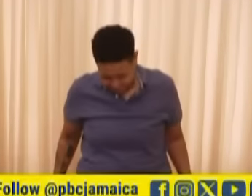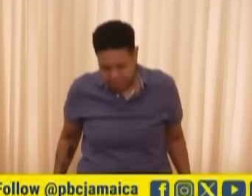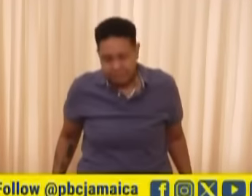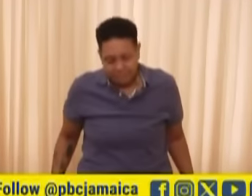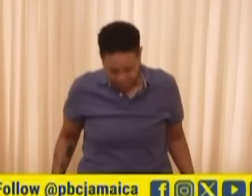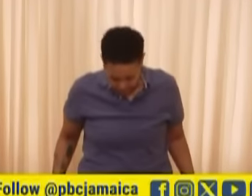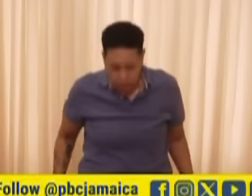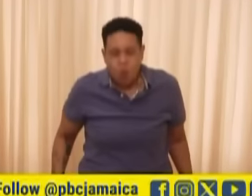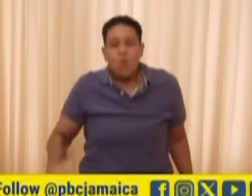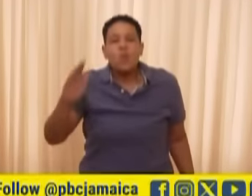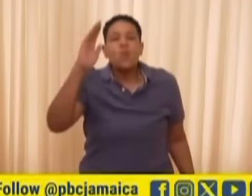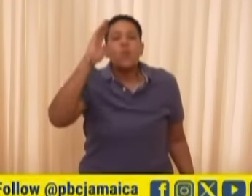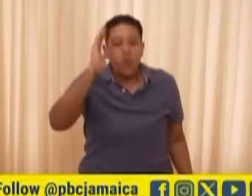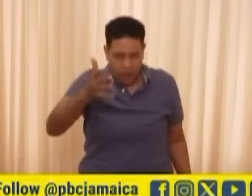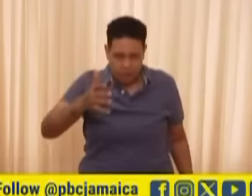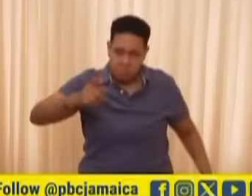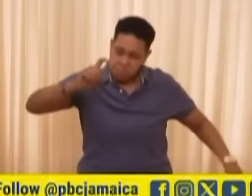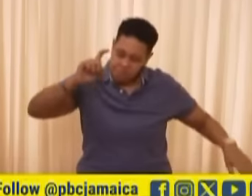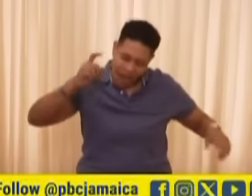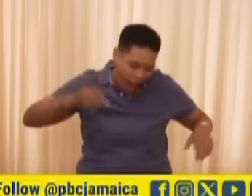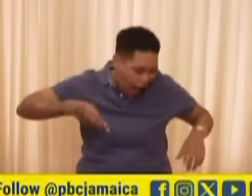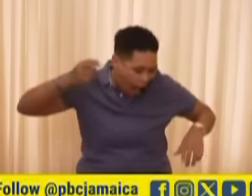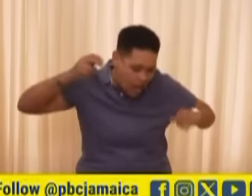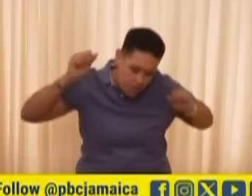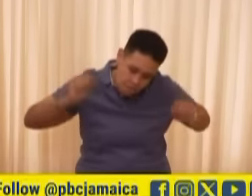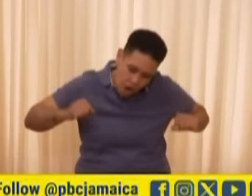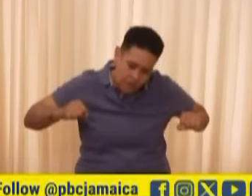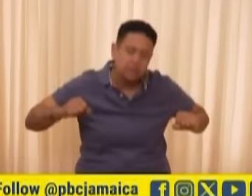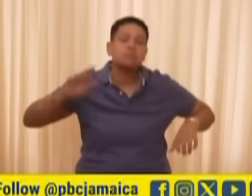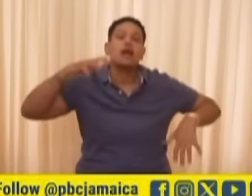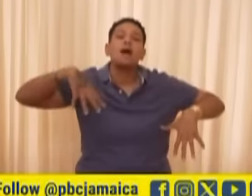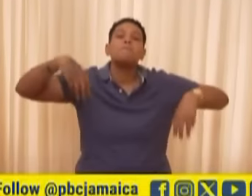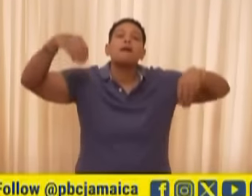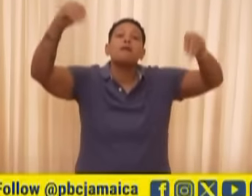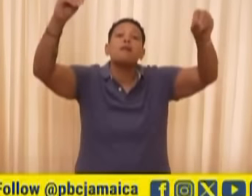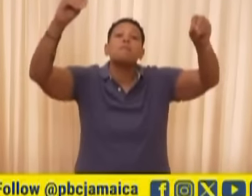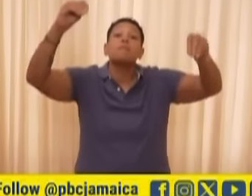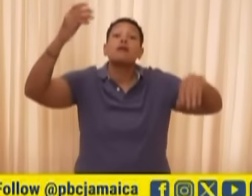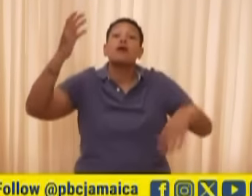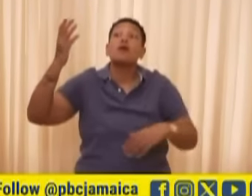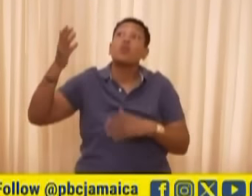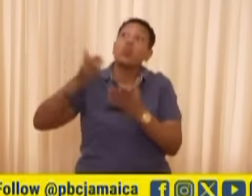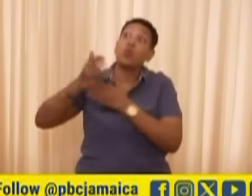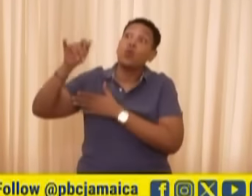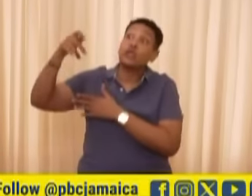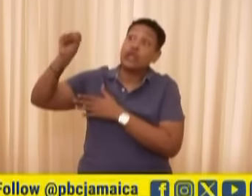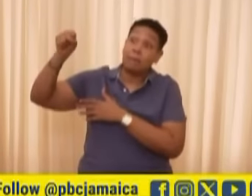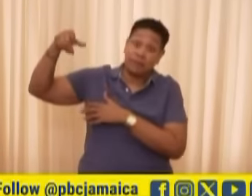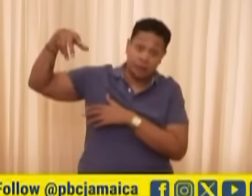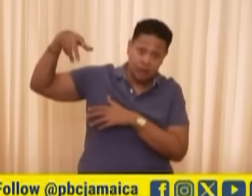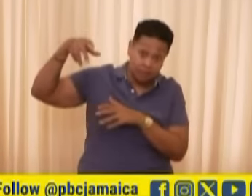the electricity will go either preemptively or as a result of the storm itself.